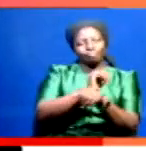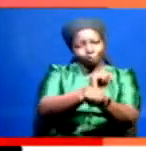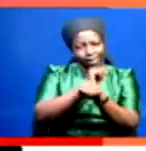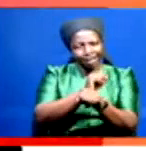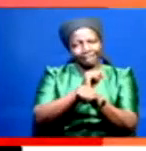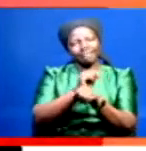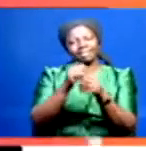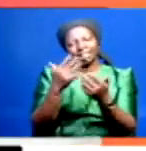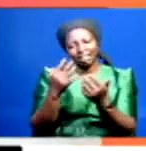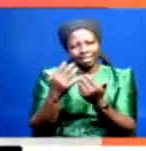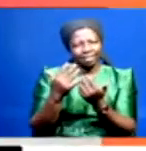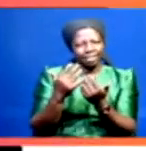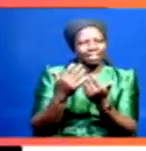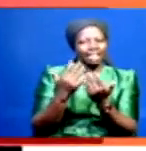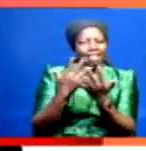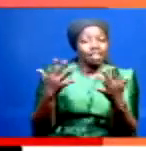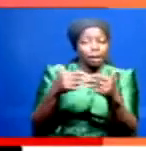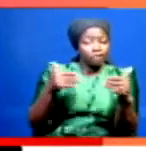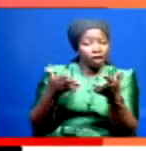things before they happen, mm-hmm,